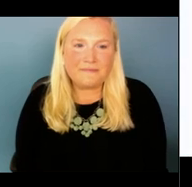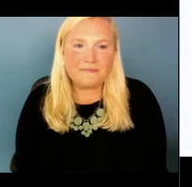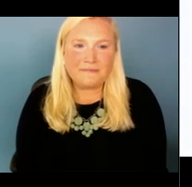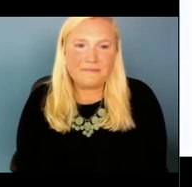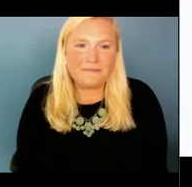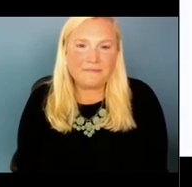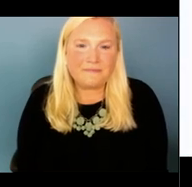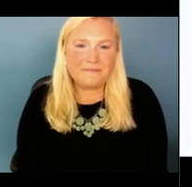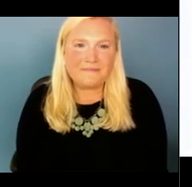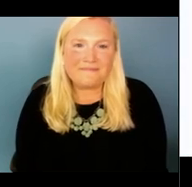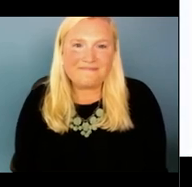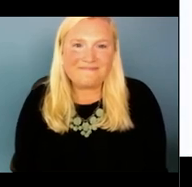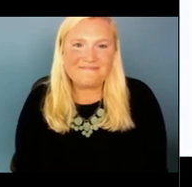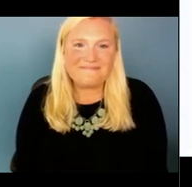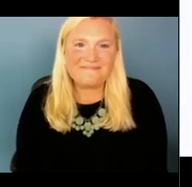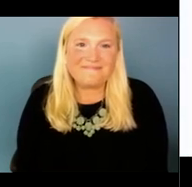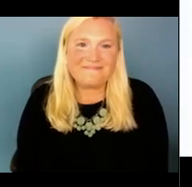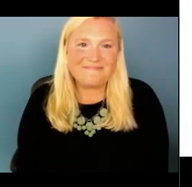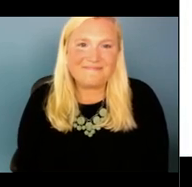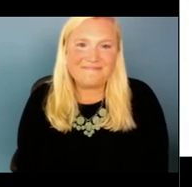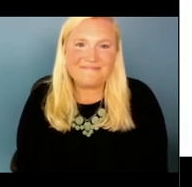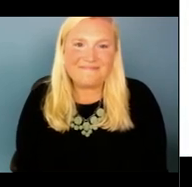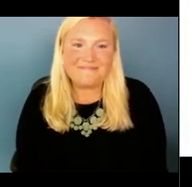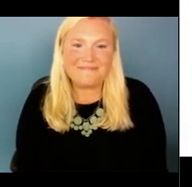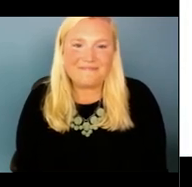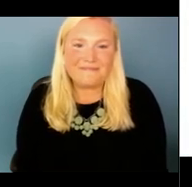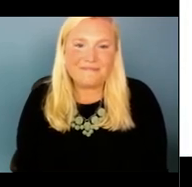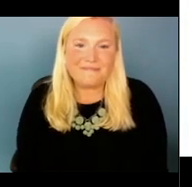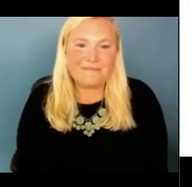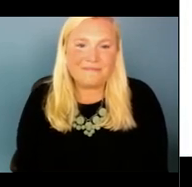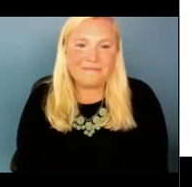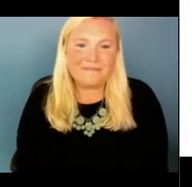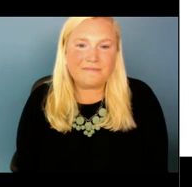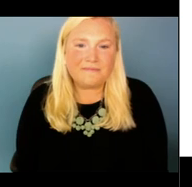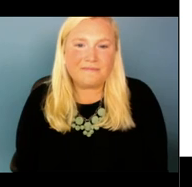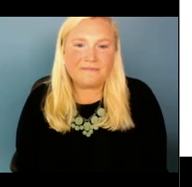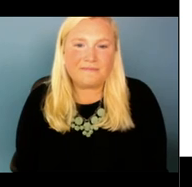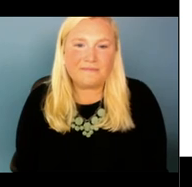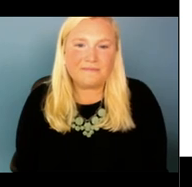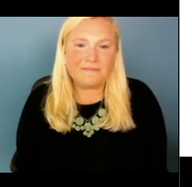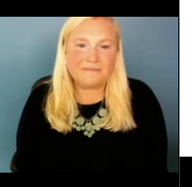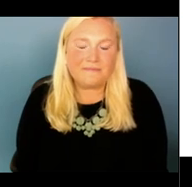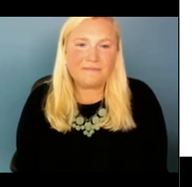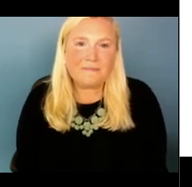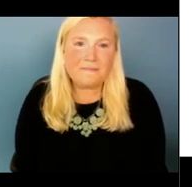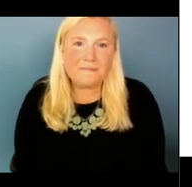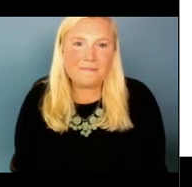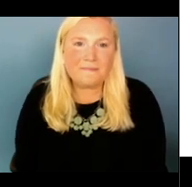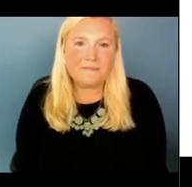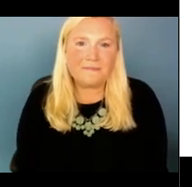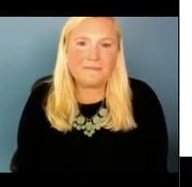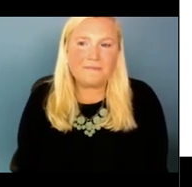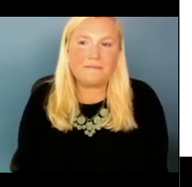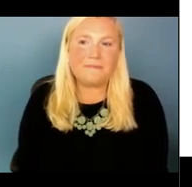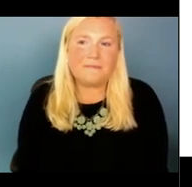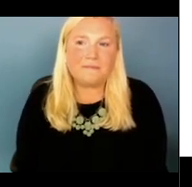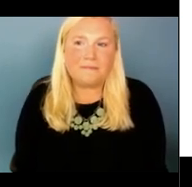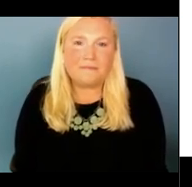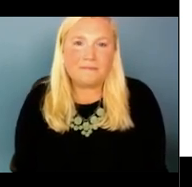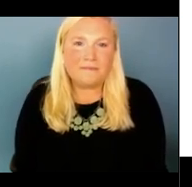Simple Practice. This event will be recorded. Everyone who is registered will receive an email with a recording of the